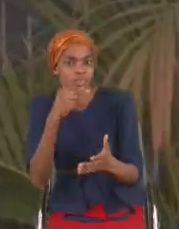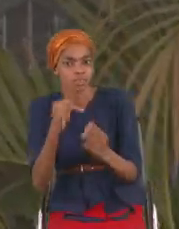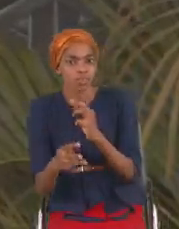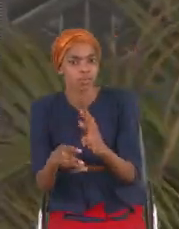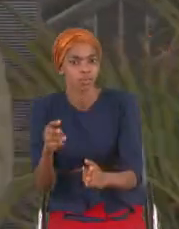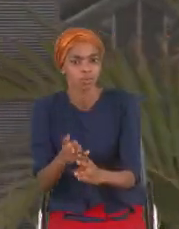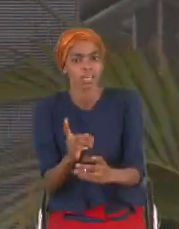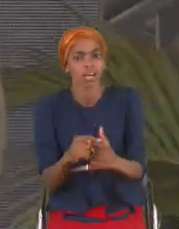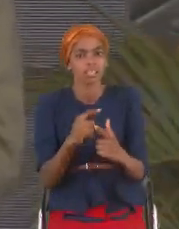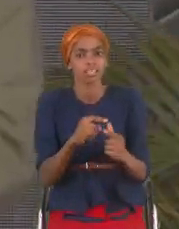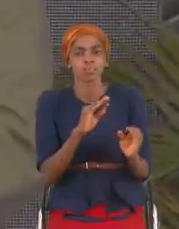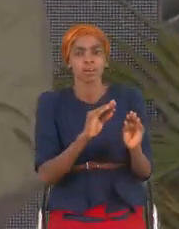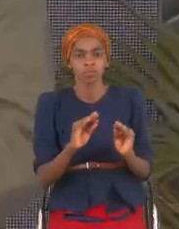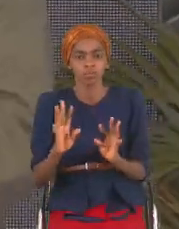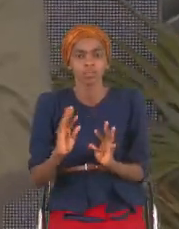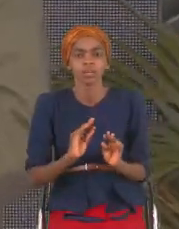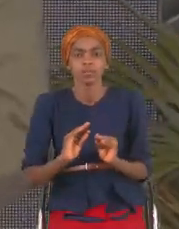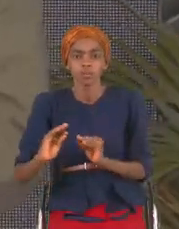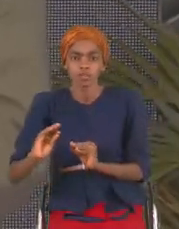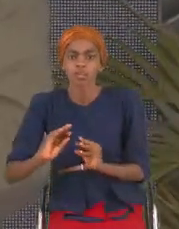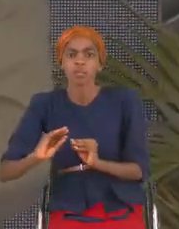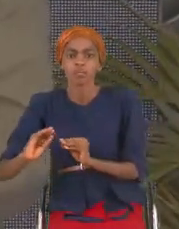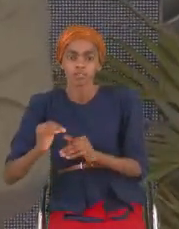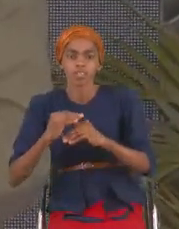then you're moving on, moving on, moving on.